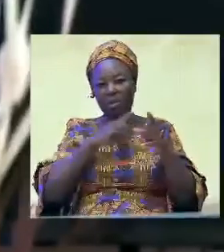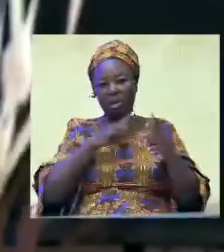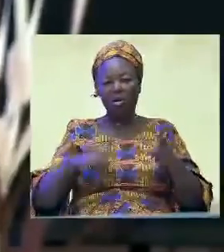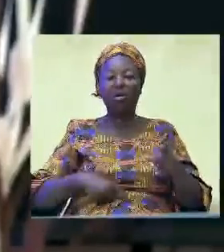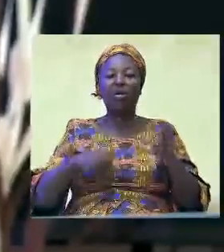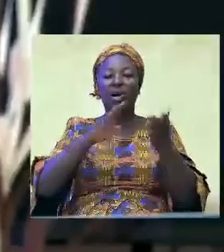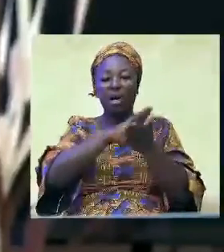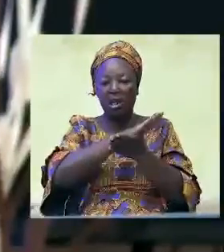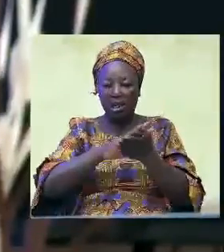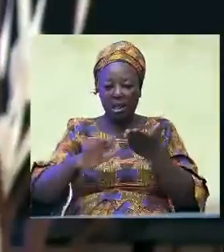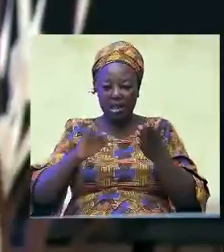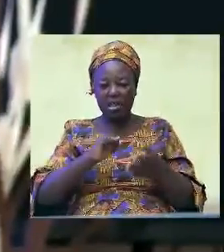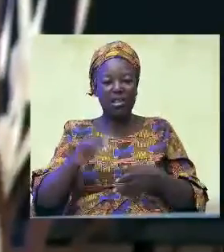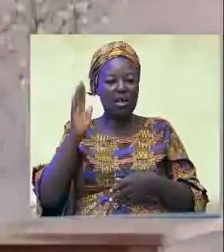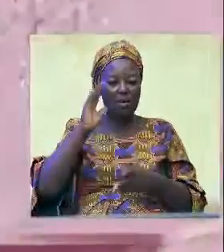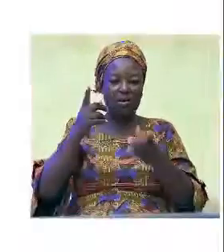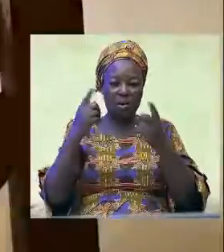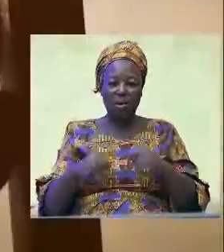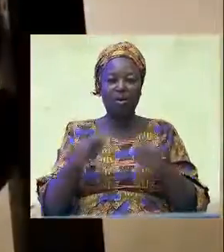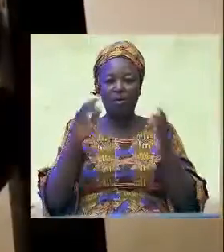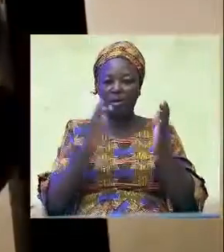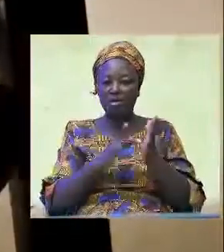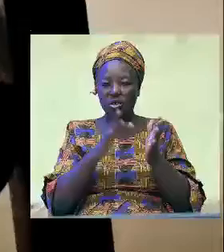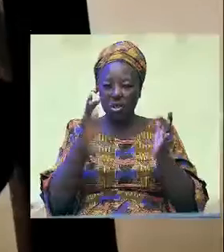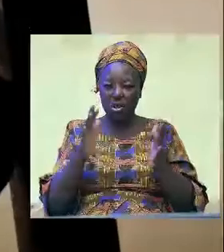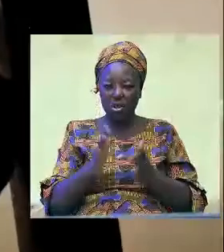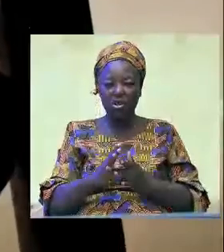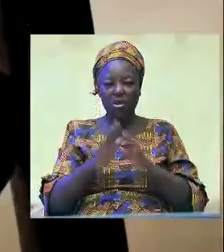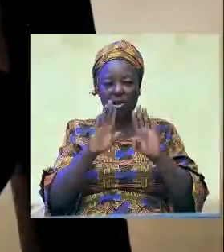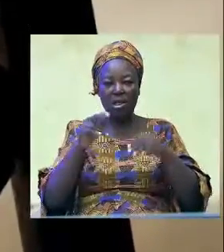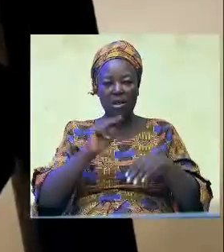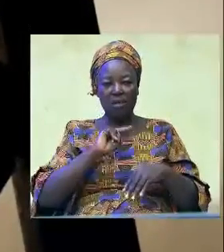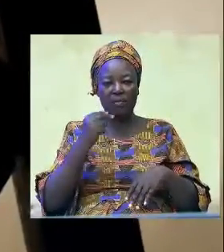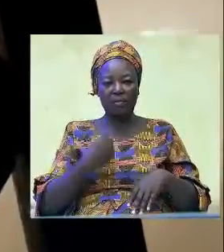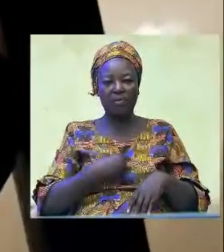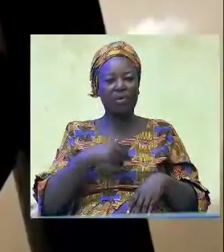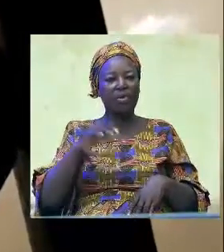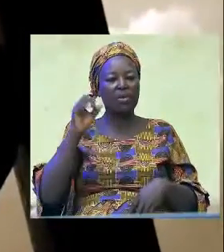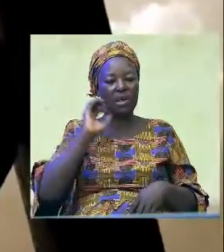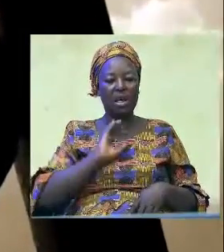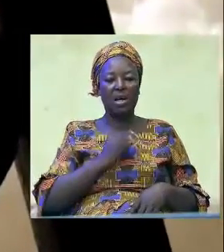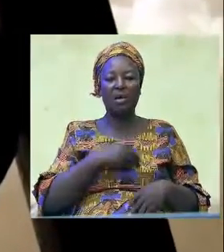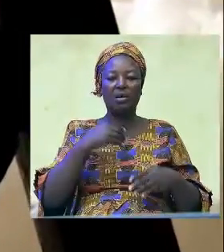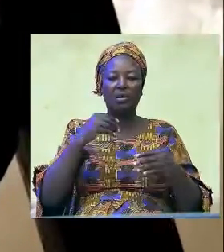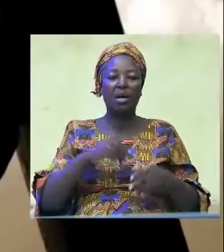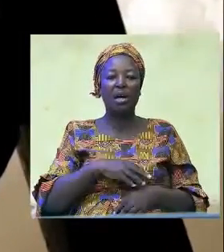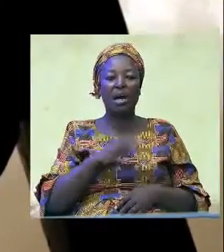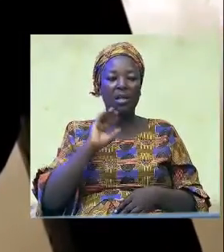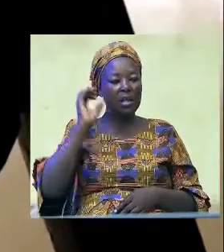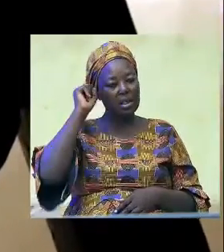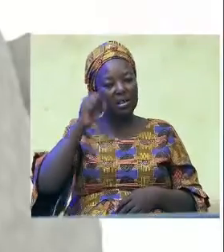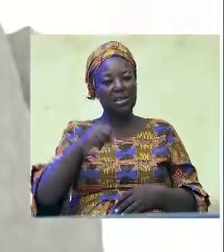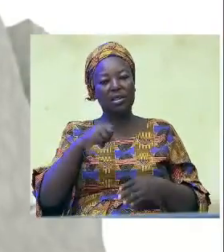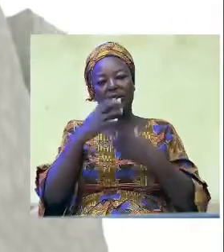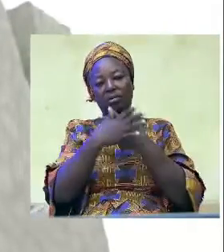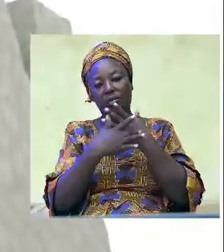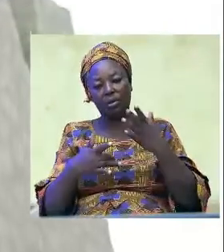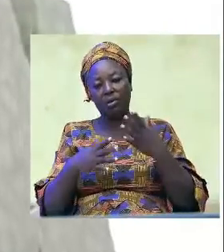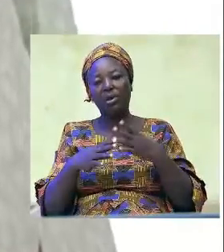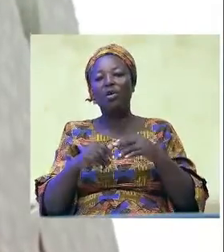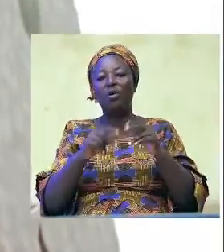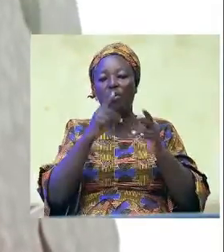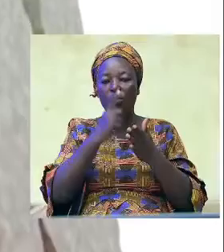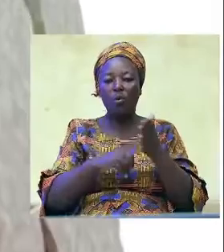Lord. Cleansing will come. Jesus Christ shed his blood. In the same blood, what can